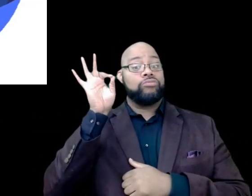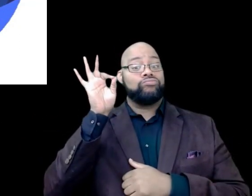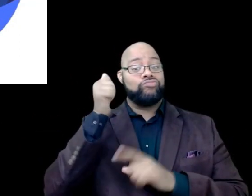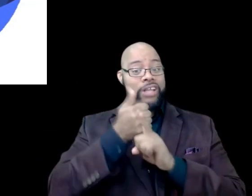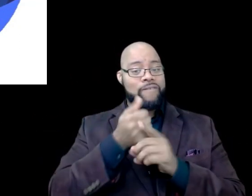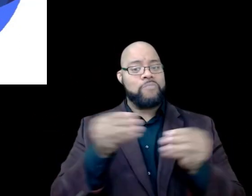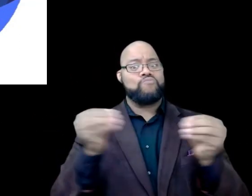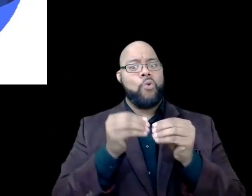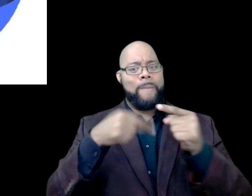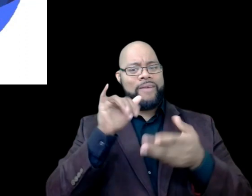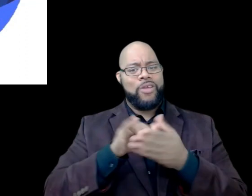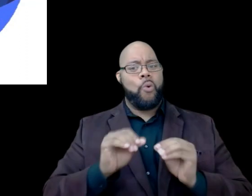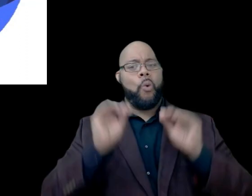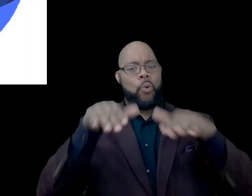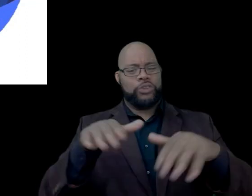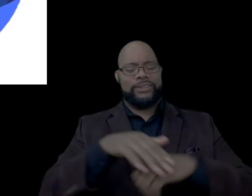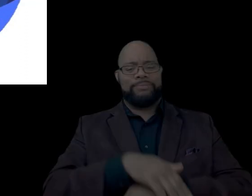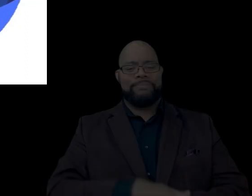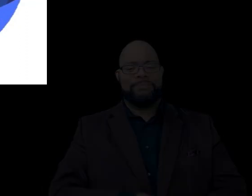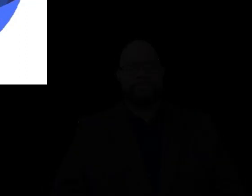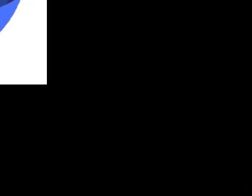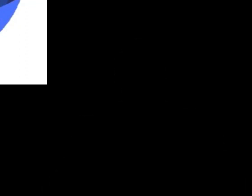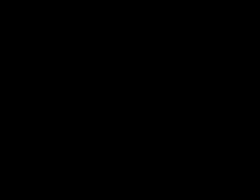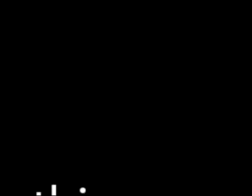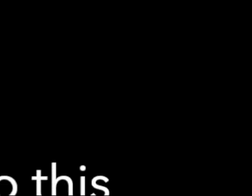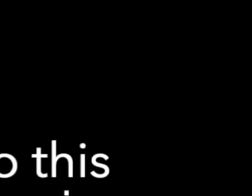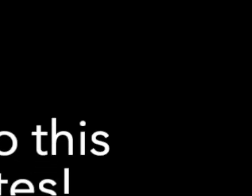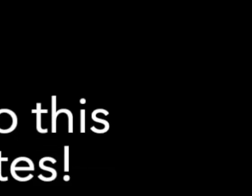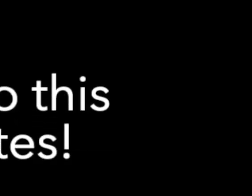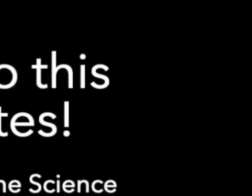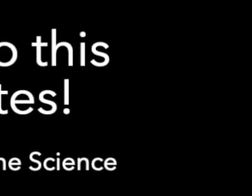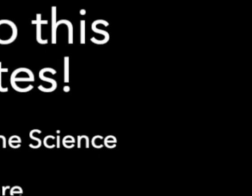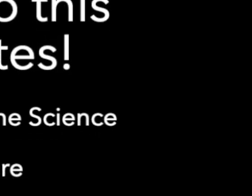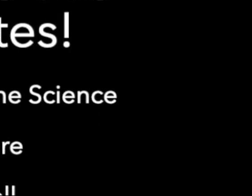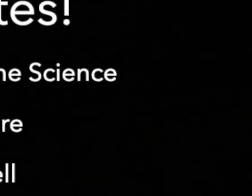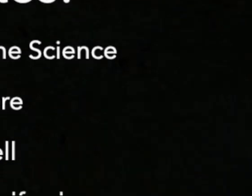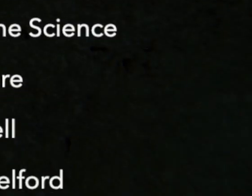and discover more about the ocean.